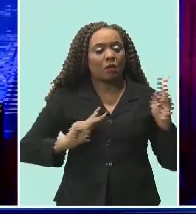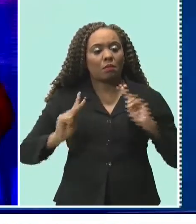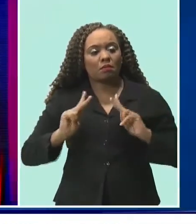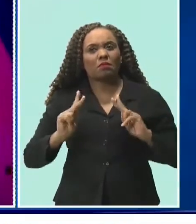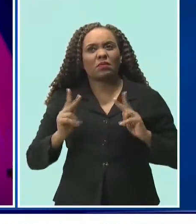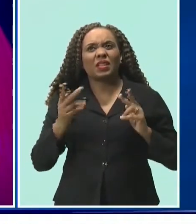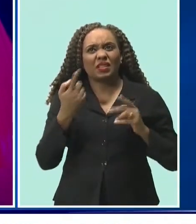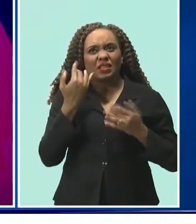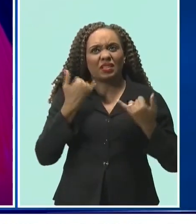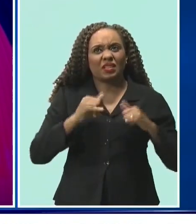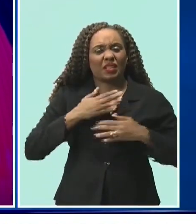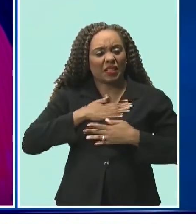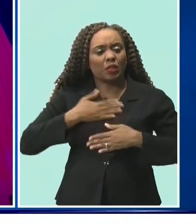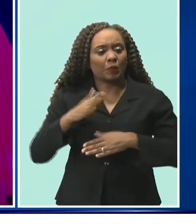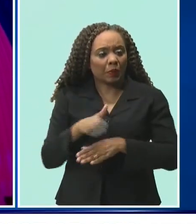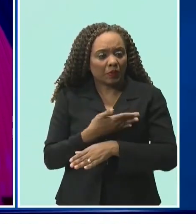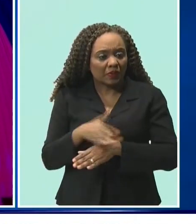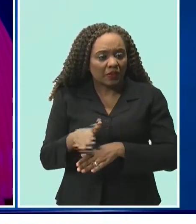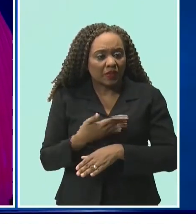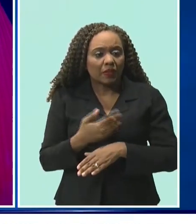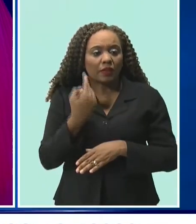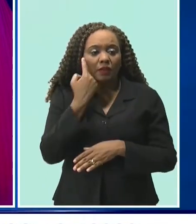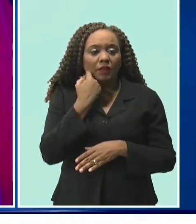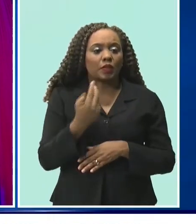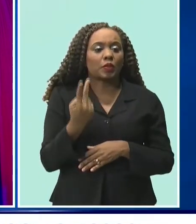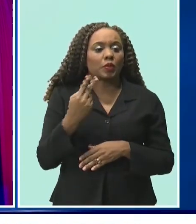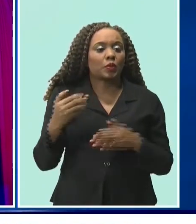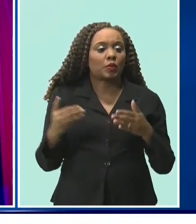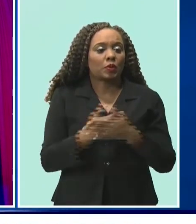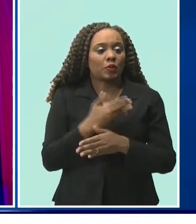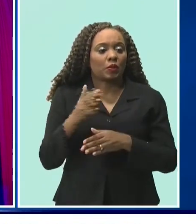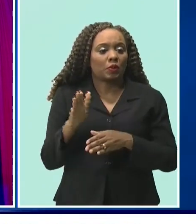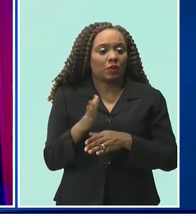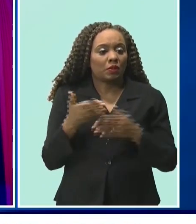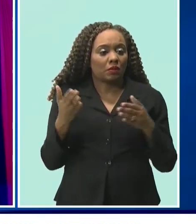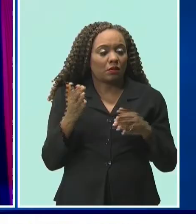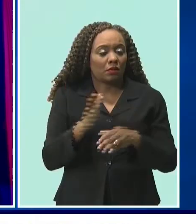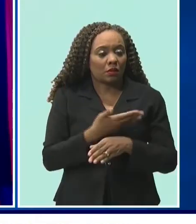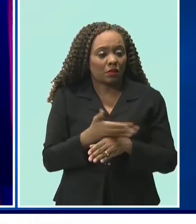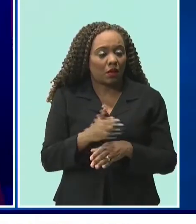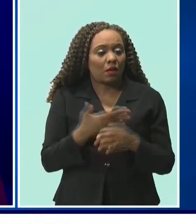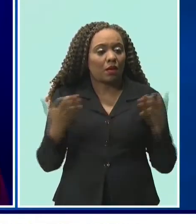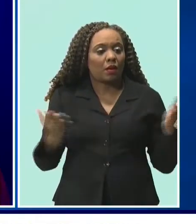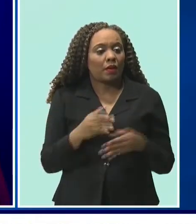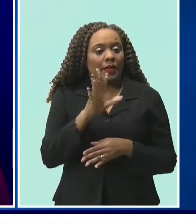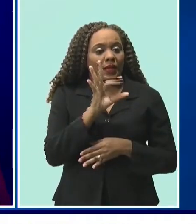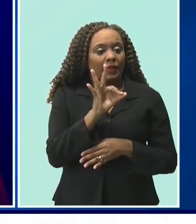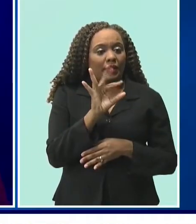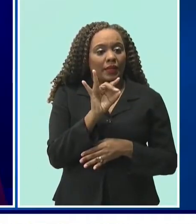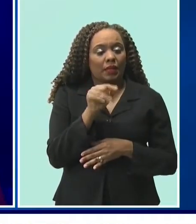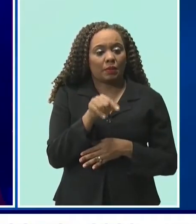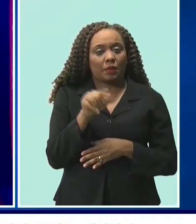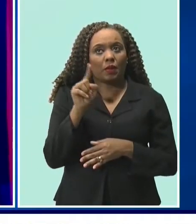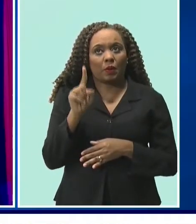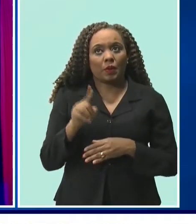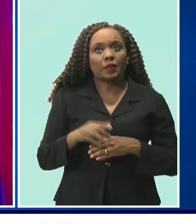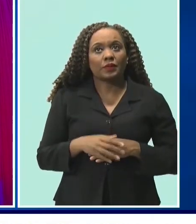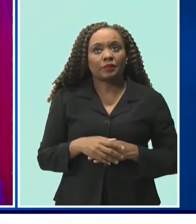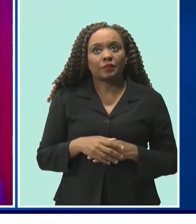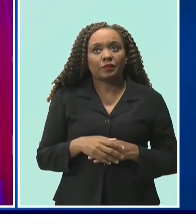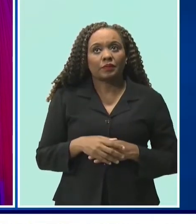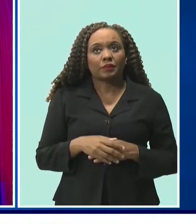new music to enjoy. The soca artist recently released 2 new songs here on CBC's 98.1 The